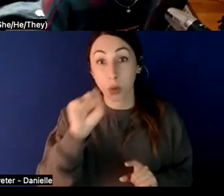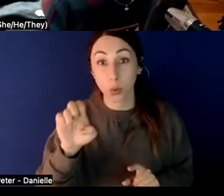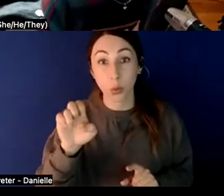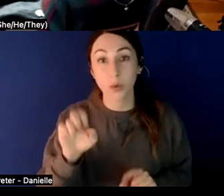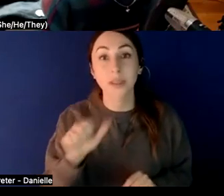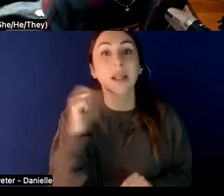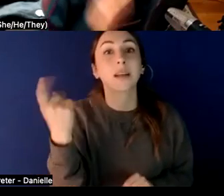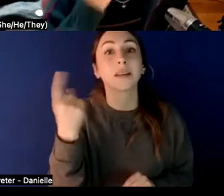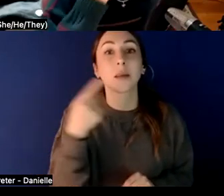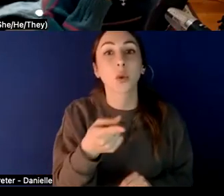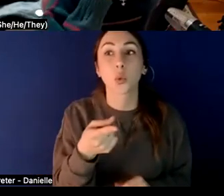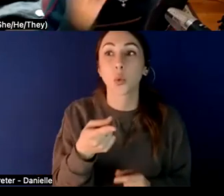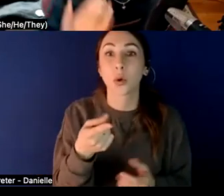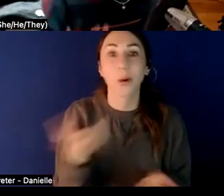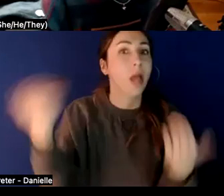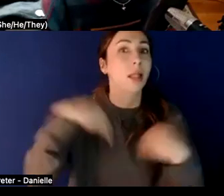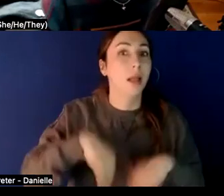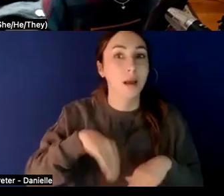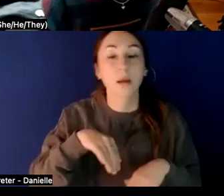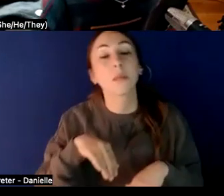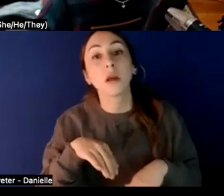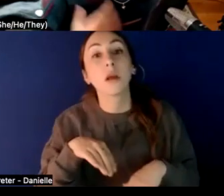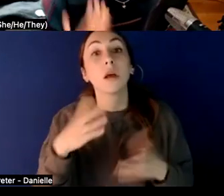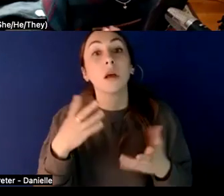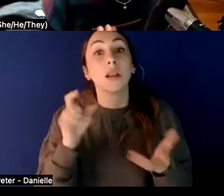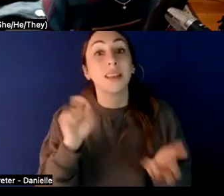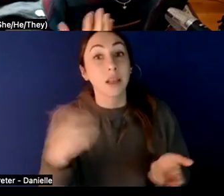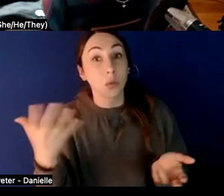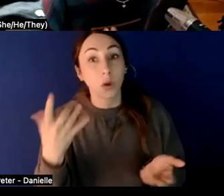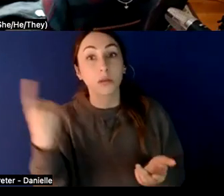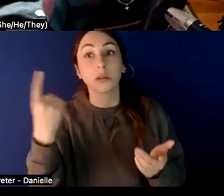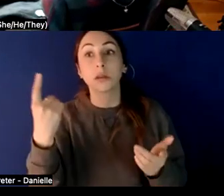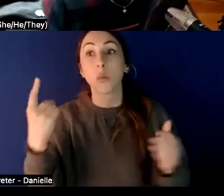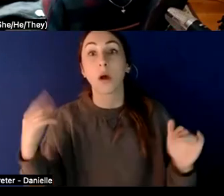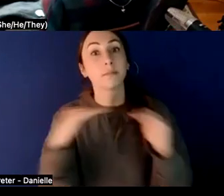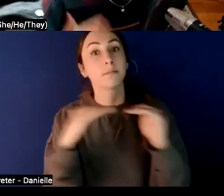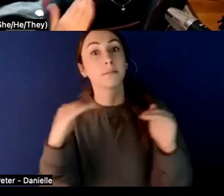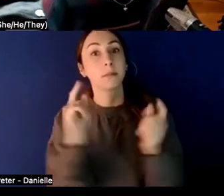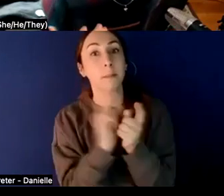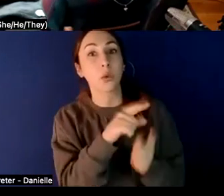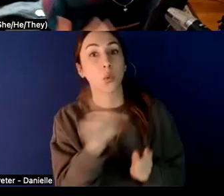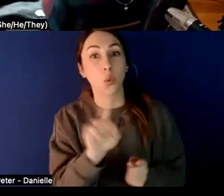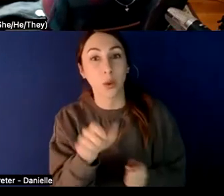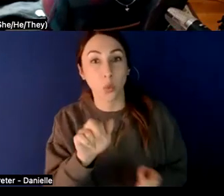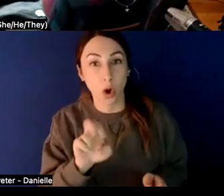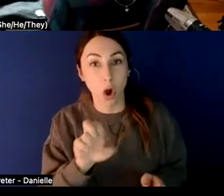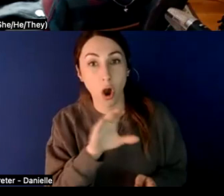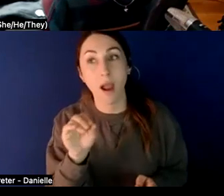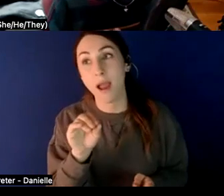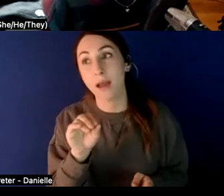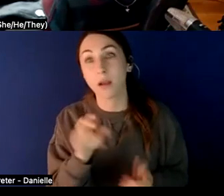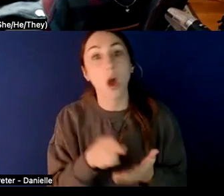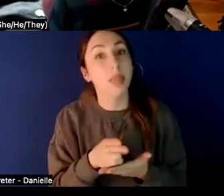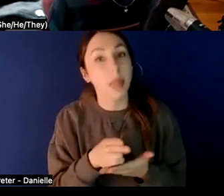welcoming. What is welcoming is someone meeting you where you're at and seeking to understand what that looks like, so they can authentically